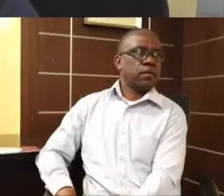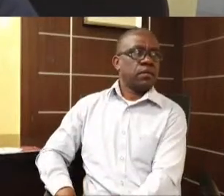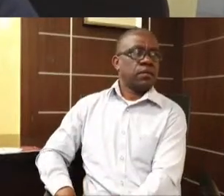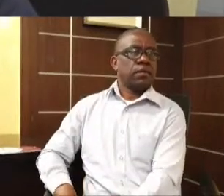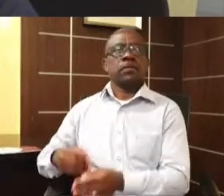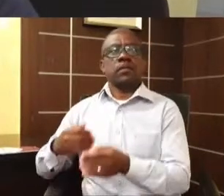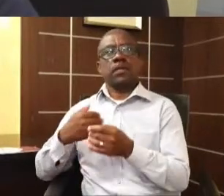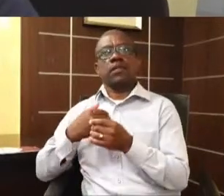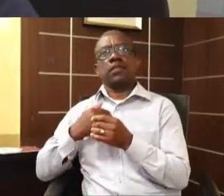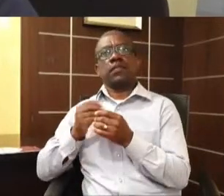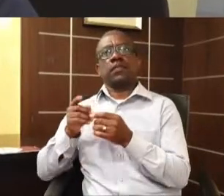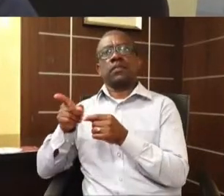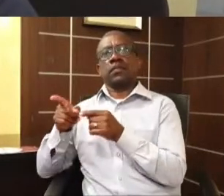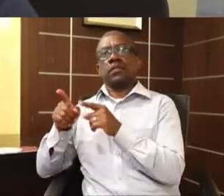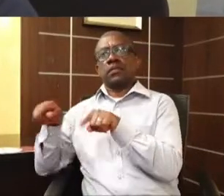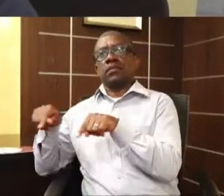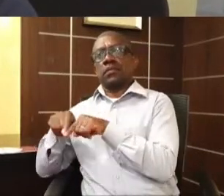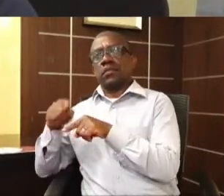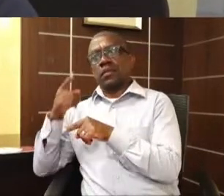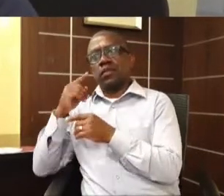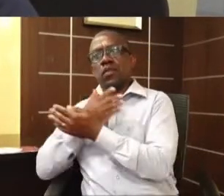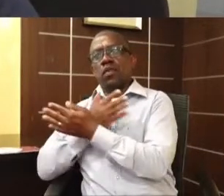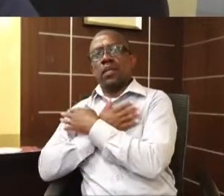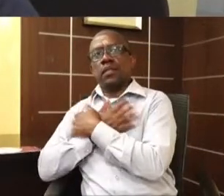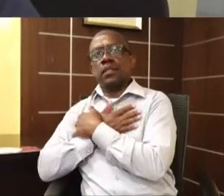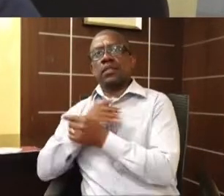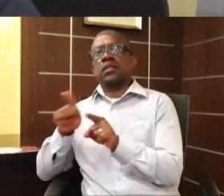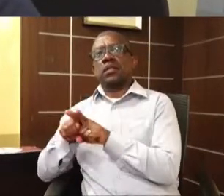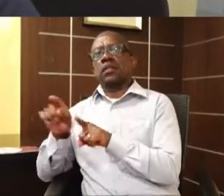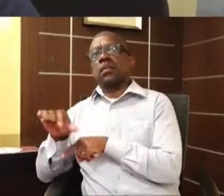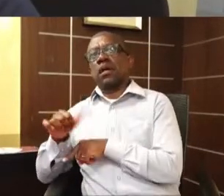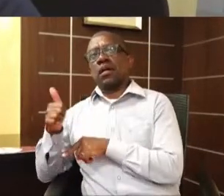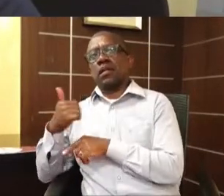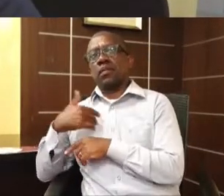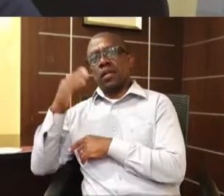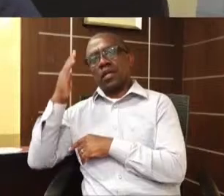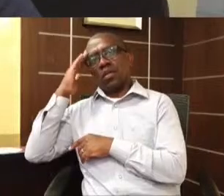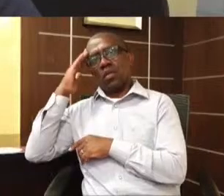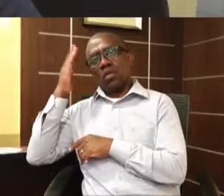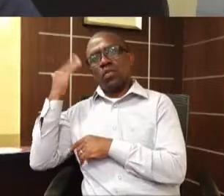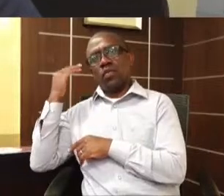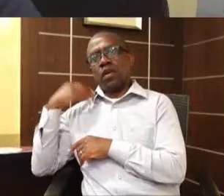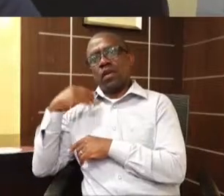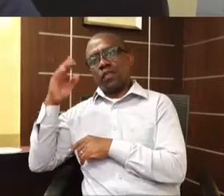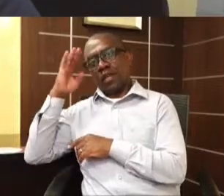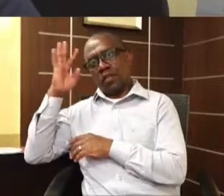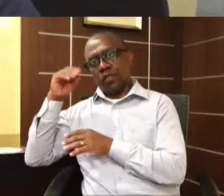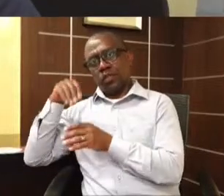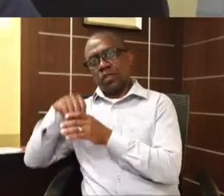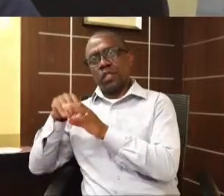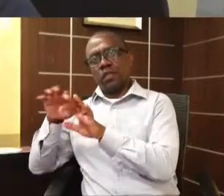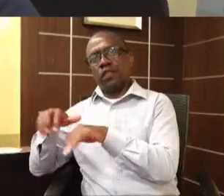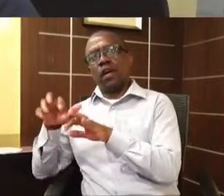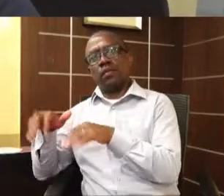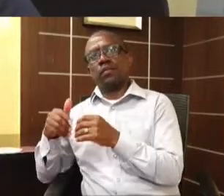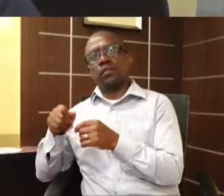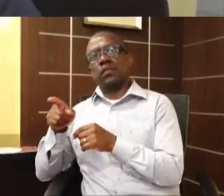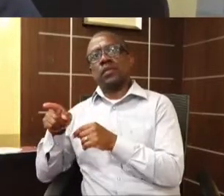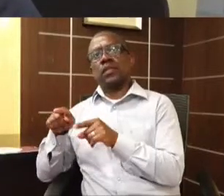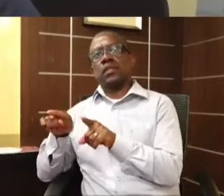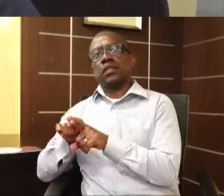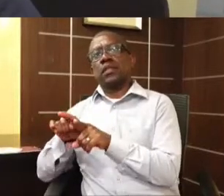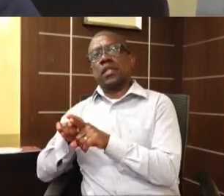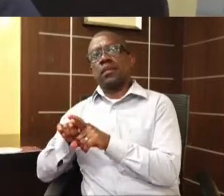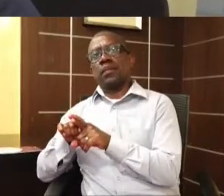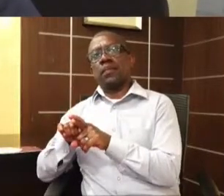to partners. I remember last year, there was an innovation in agriculture that was runners-up in